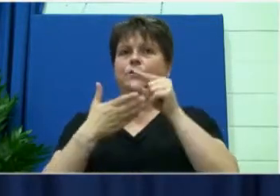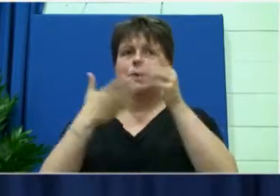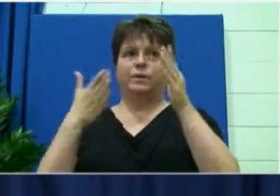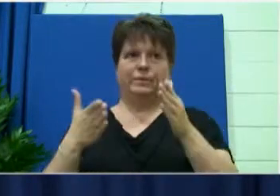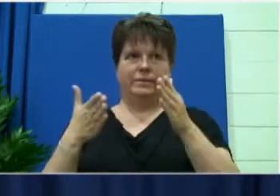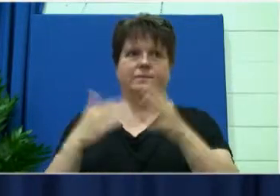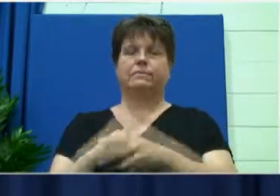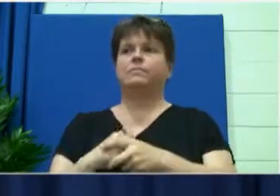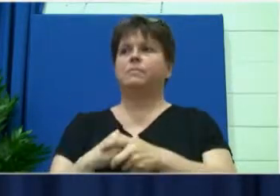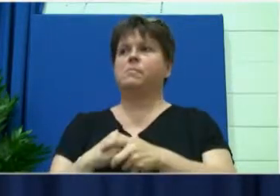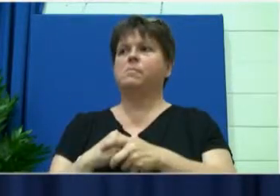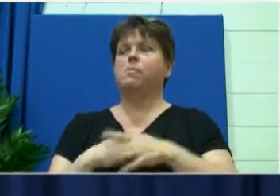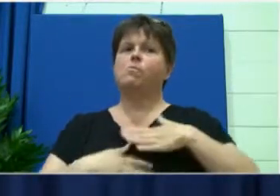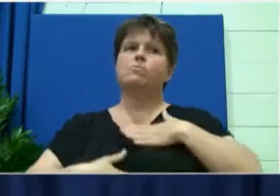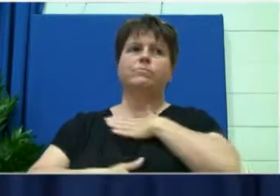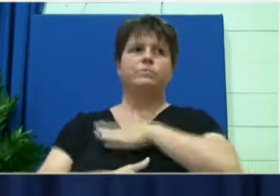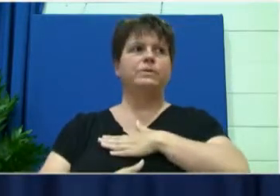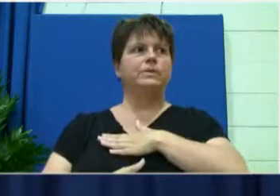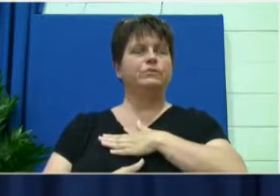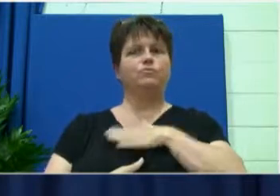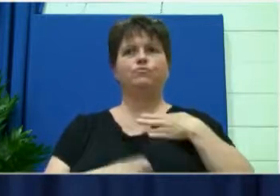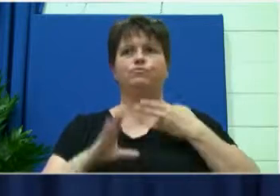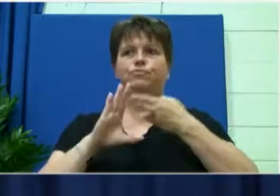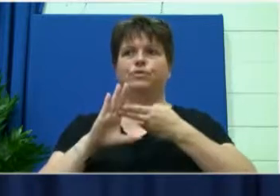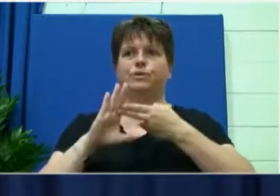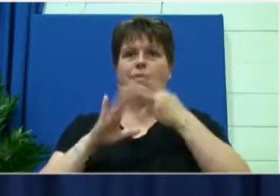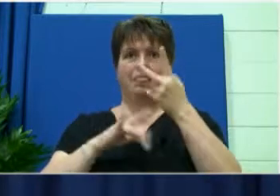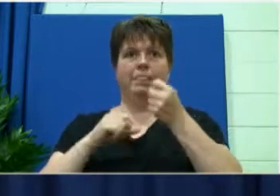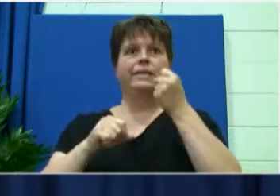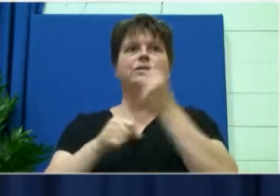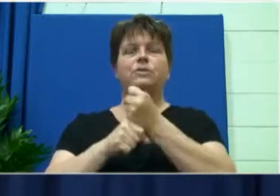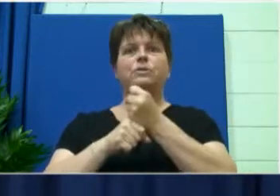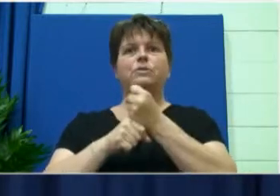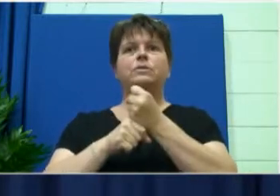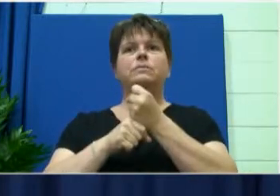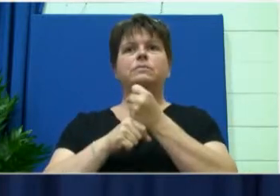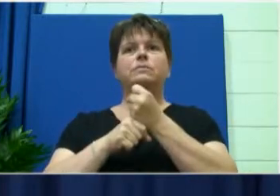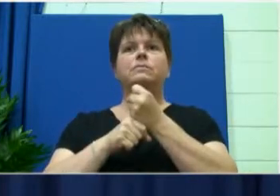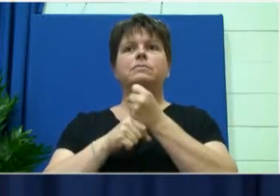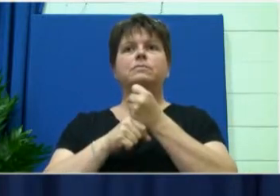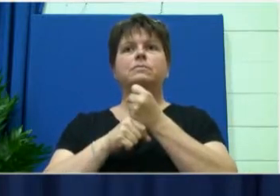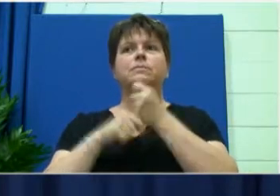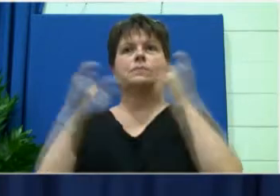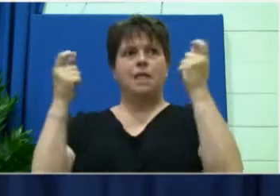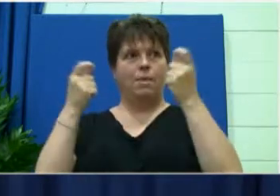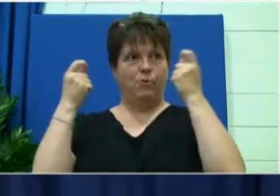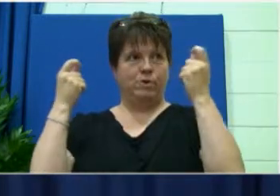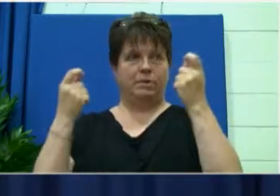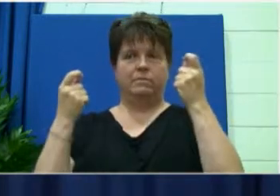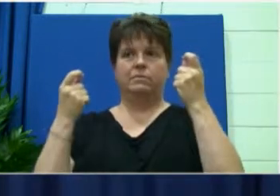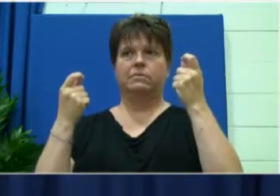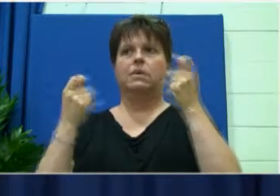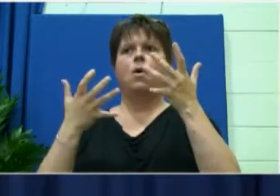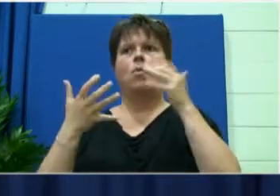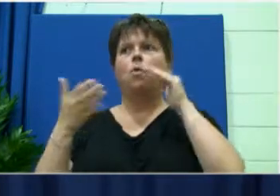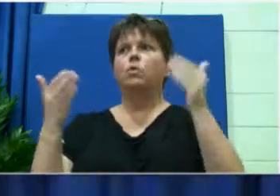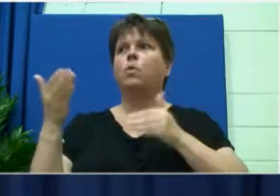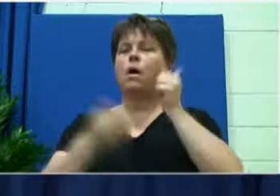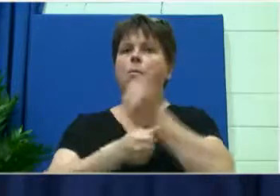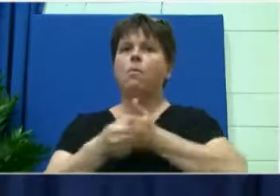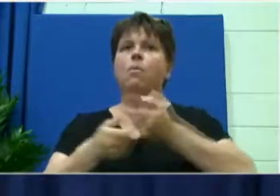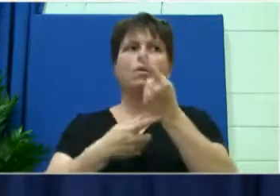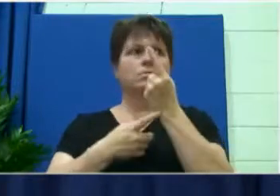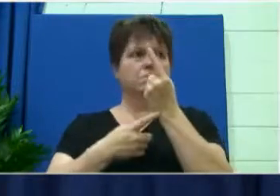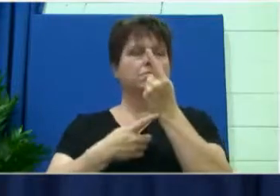graduates, we're pleased that you are participating in this year's commencement ceremony. I want to welcome all of